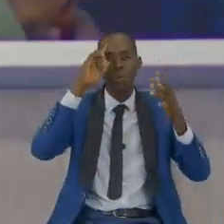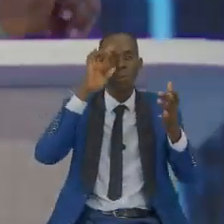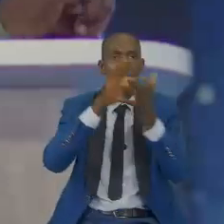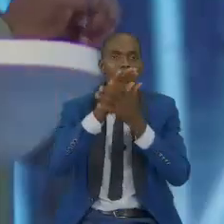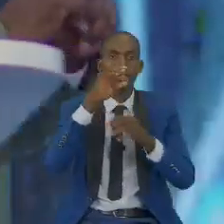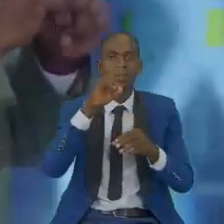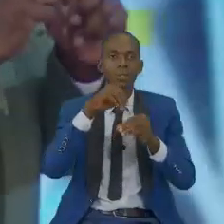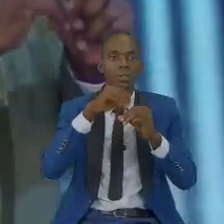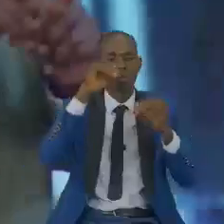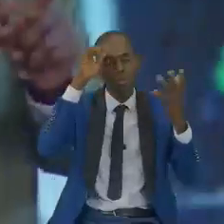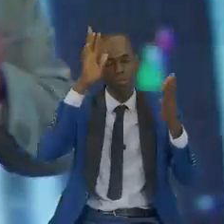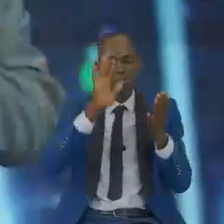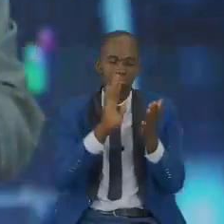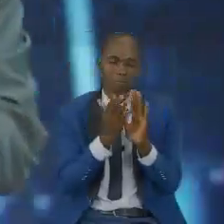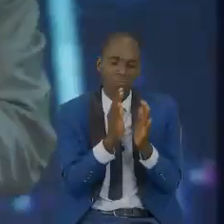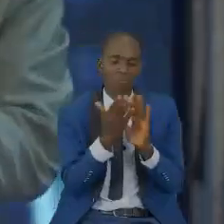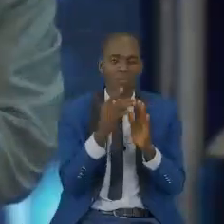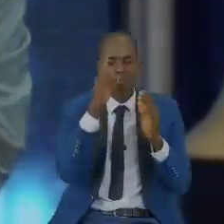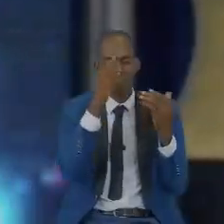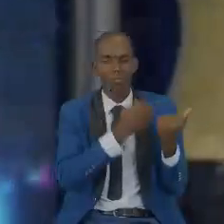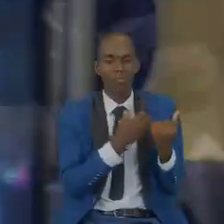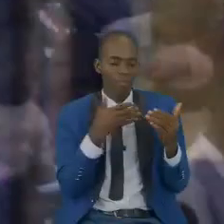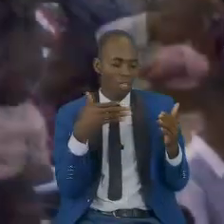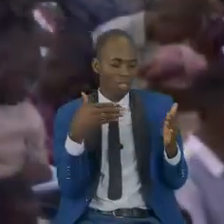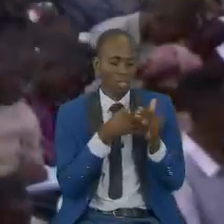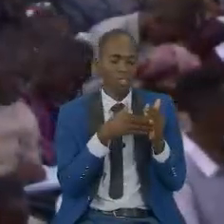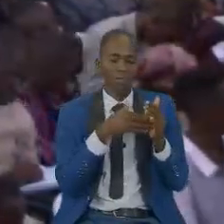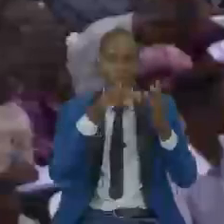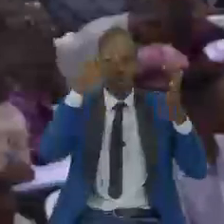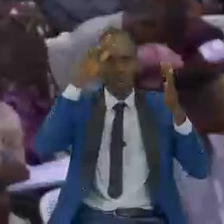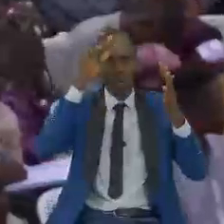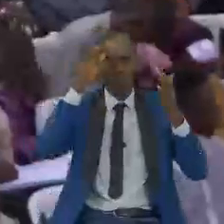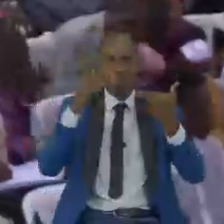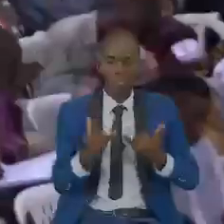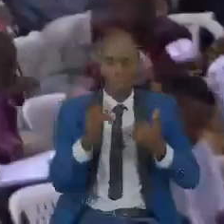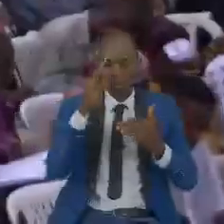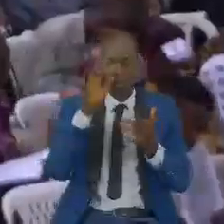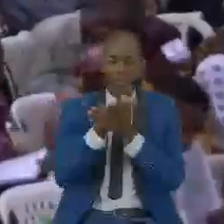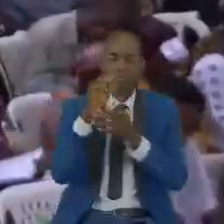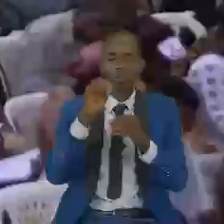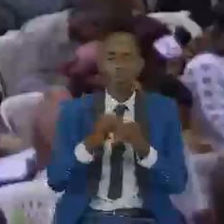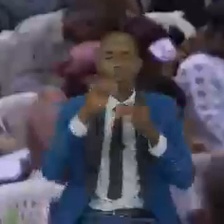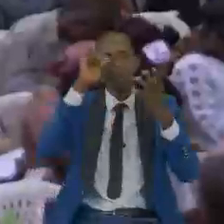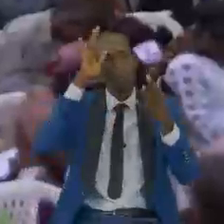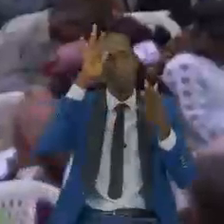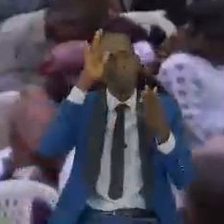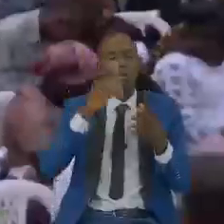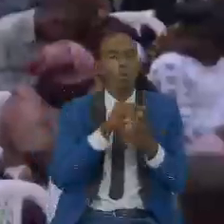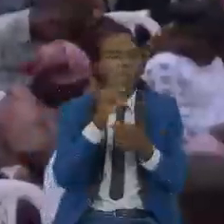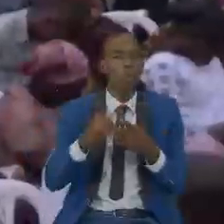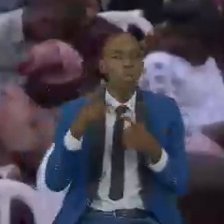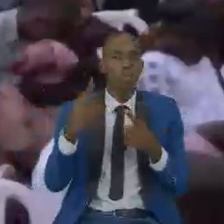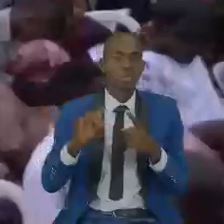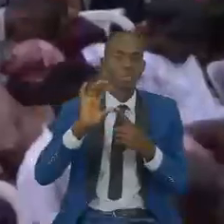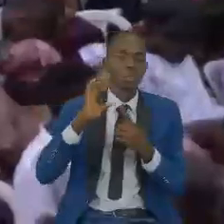hope. Similar faith, against hope believed in hope. When the condition, when